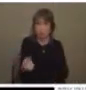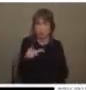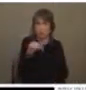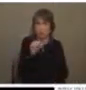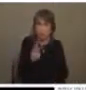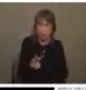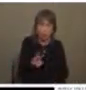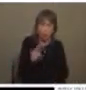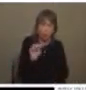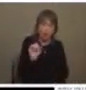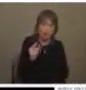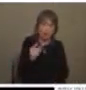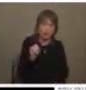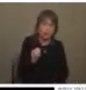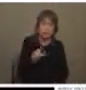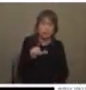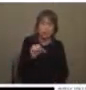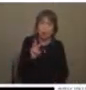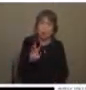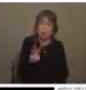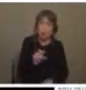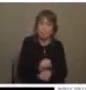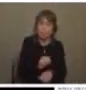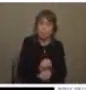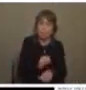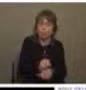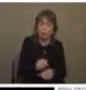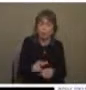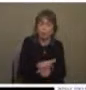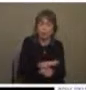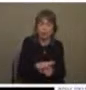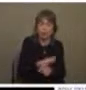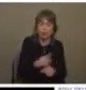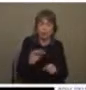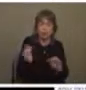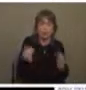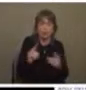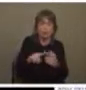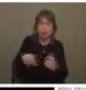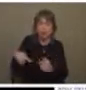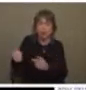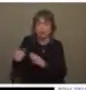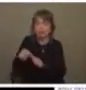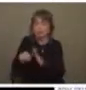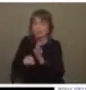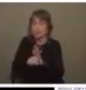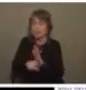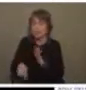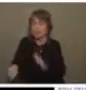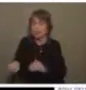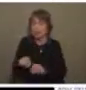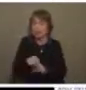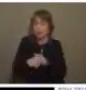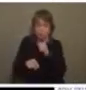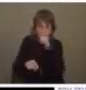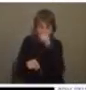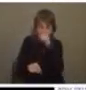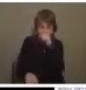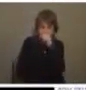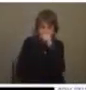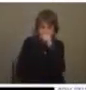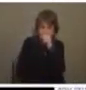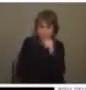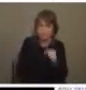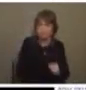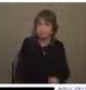low employment area. And you can see where all the other states are. The highest the employment level in the state, the higher the